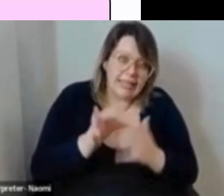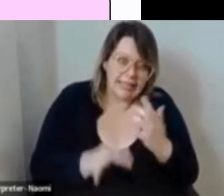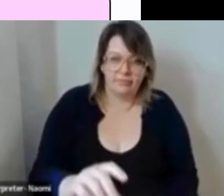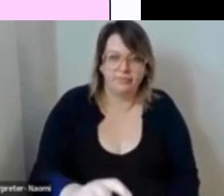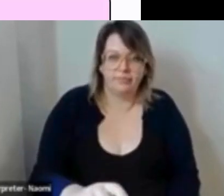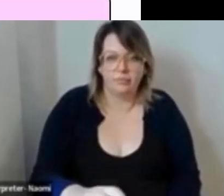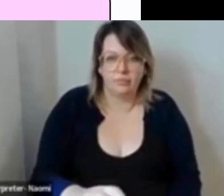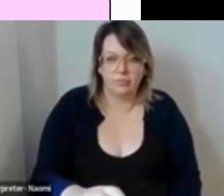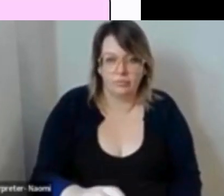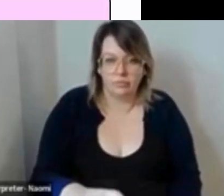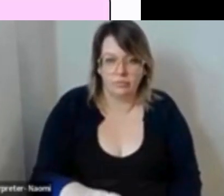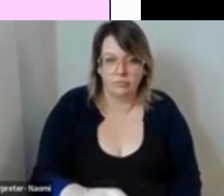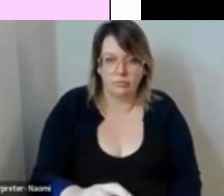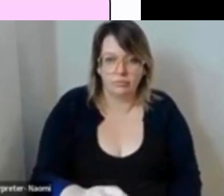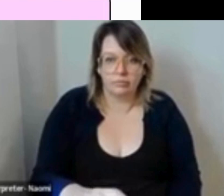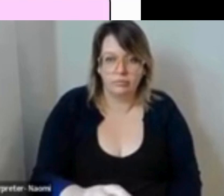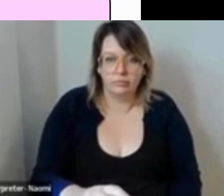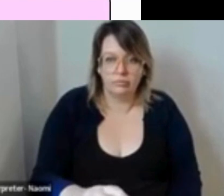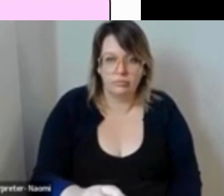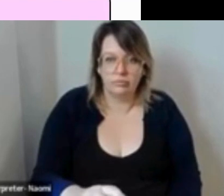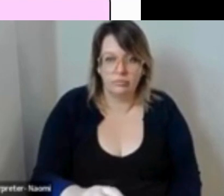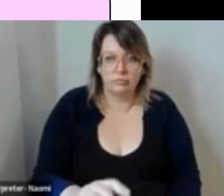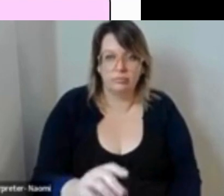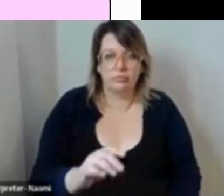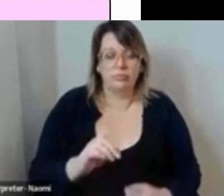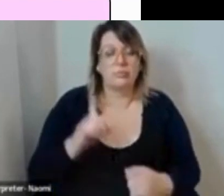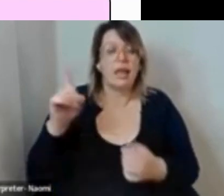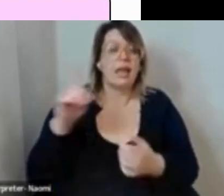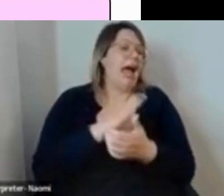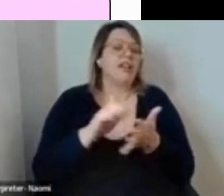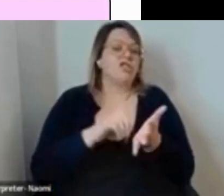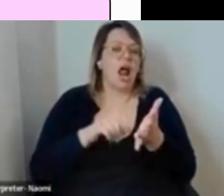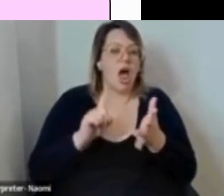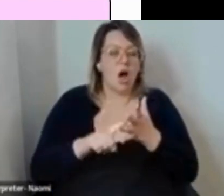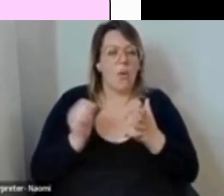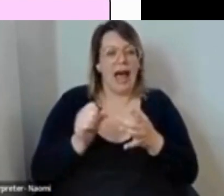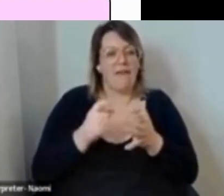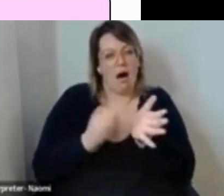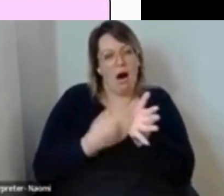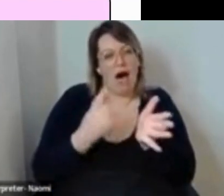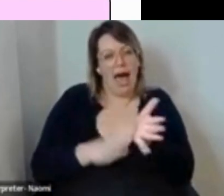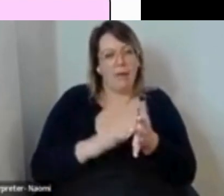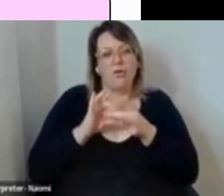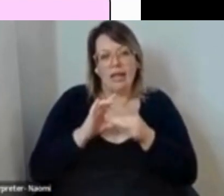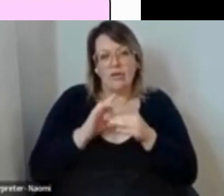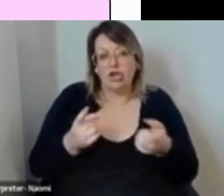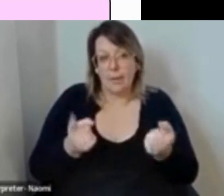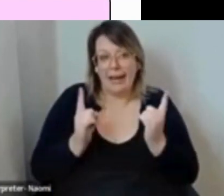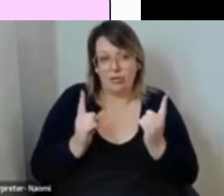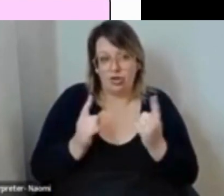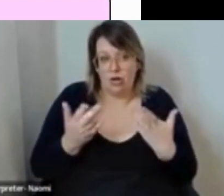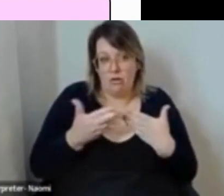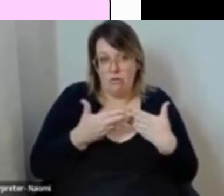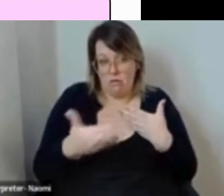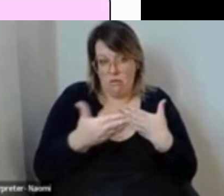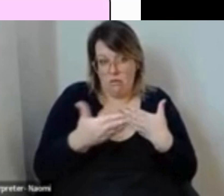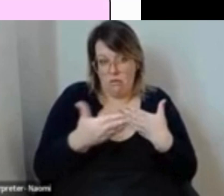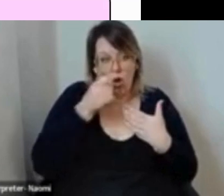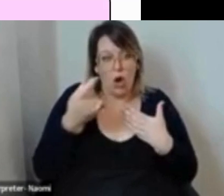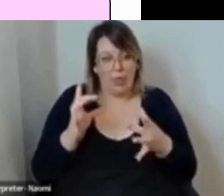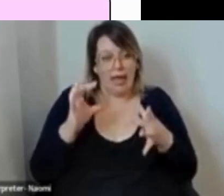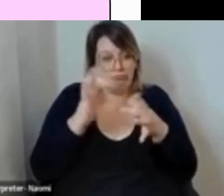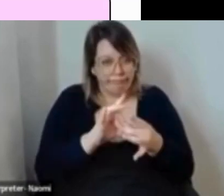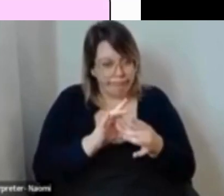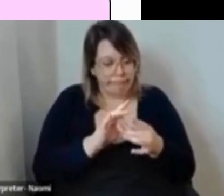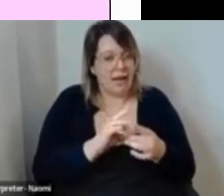All Hub Lead organisations will have been allocated a relationship manager for this negotiation period, and we know they've all been in touch to book in your